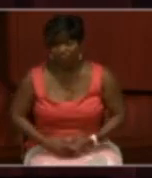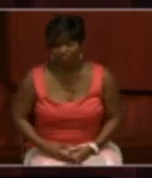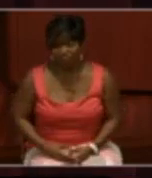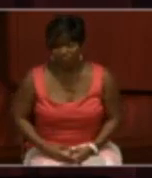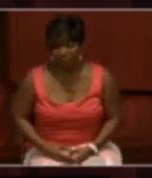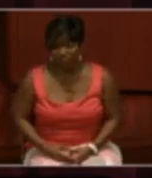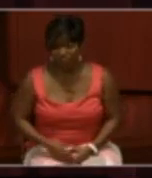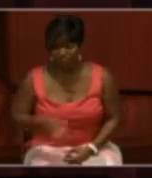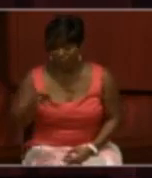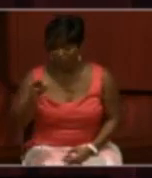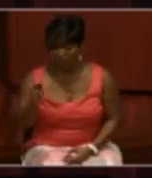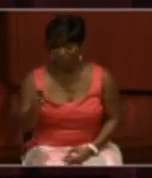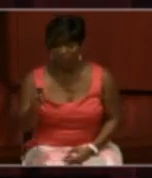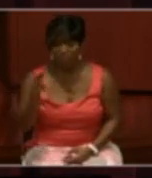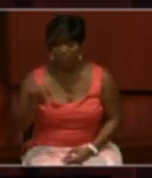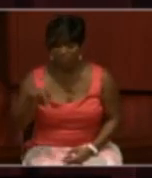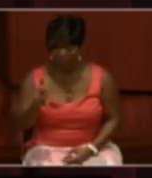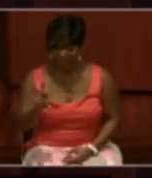The Freedman's Bank